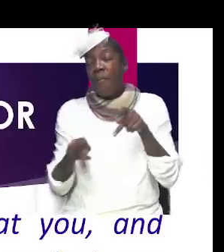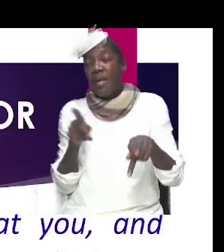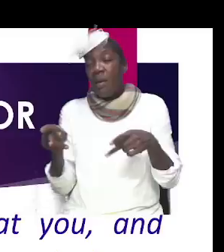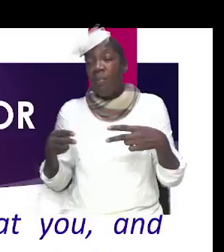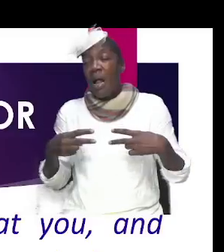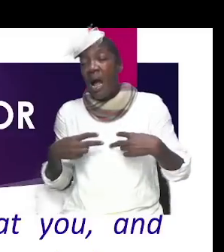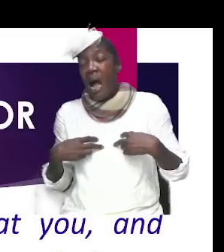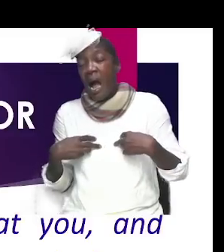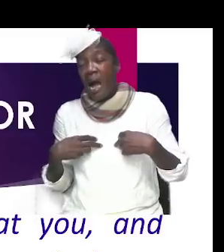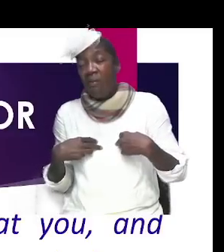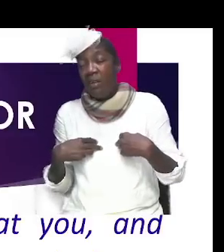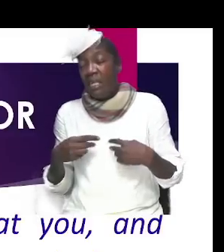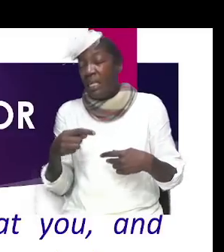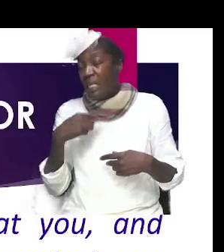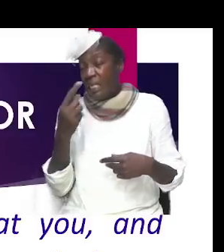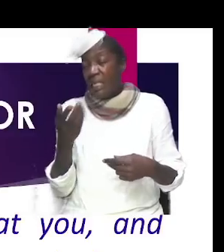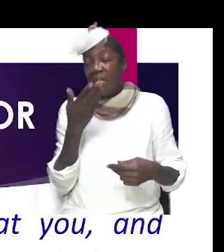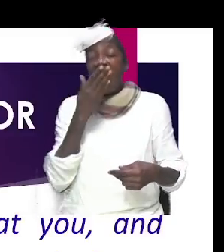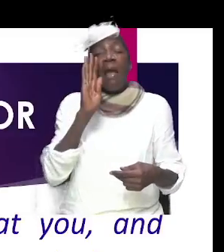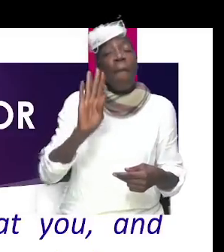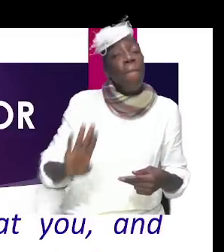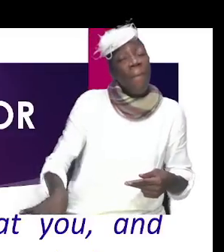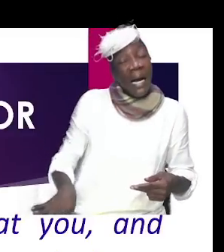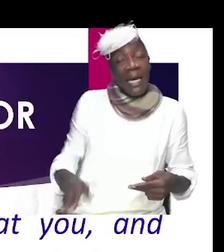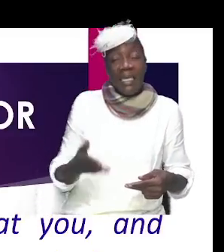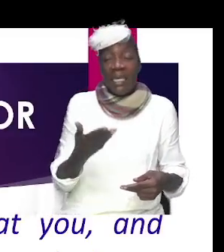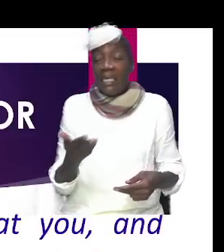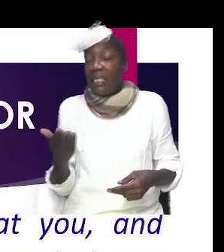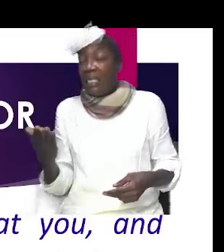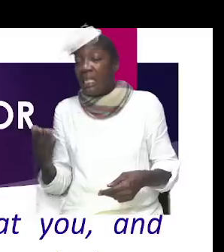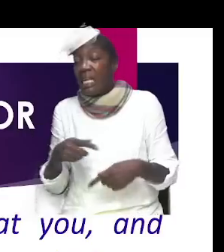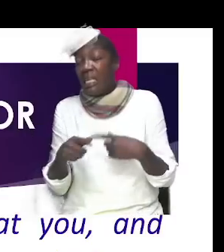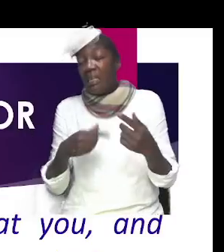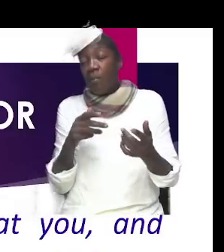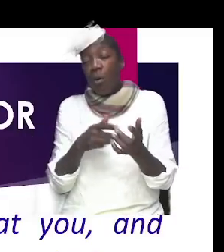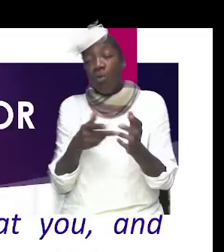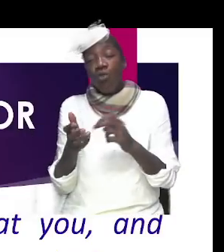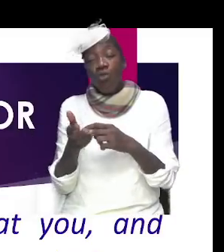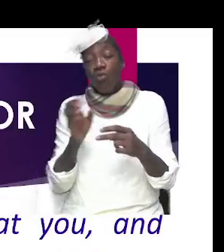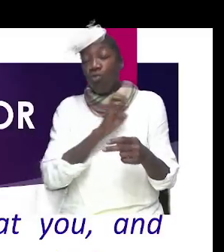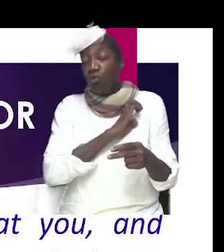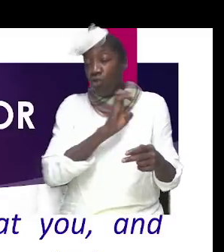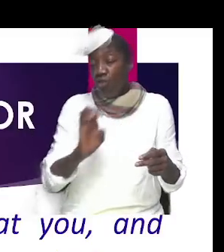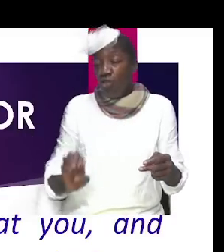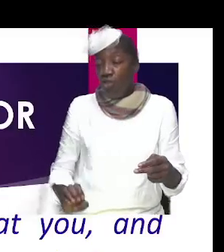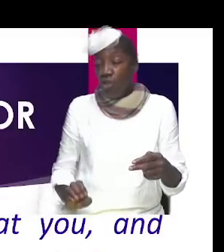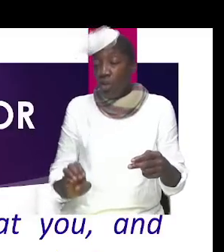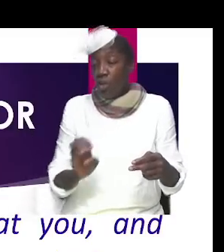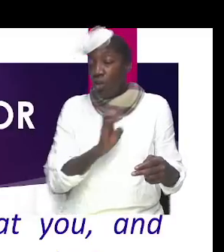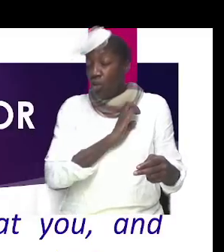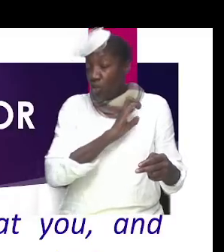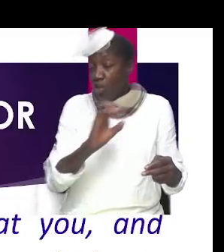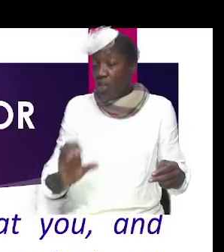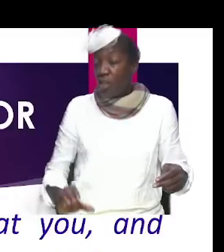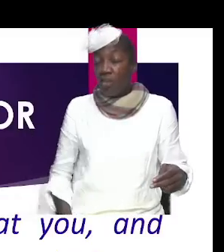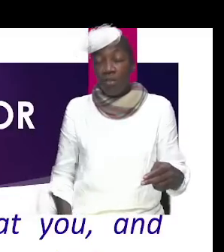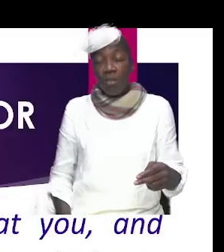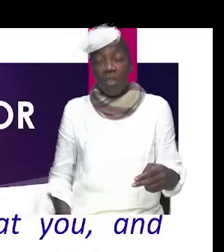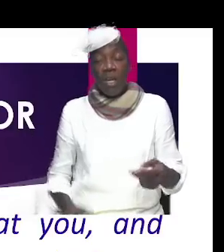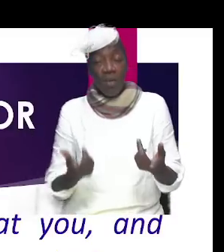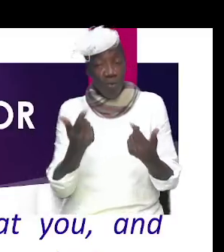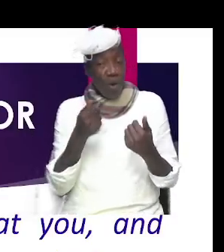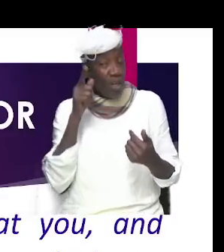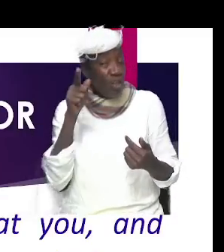have derogatory things to say about us that name the name of the Lord Jesus Christ. And I want you to know that Jesus is